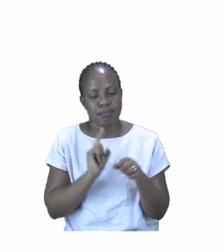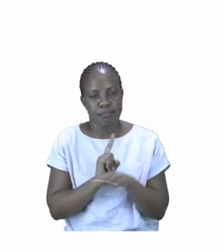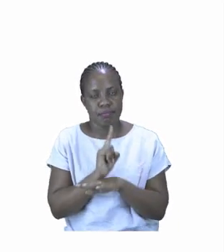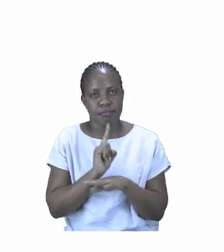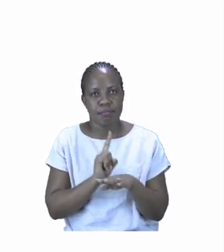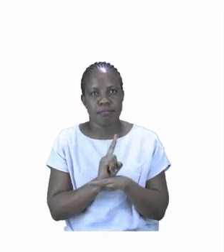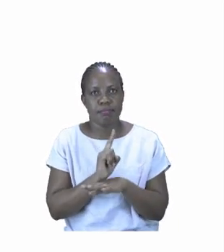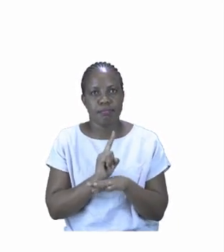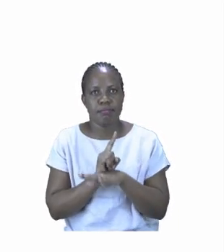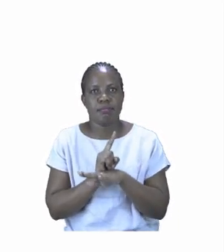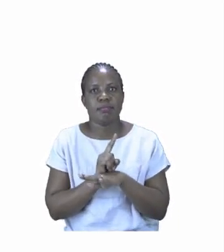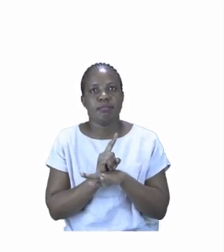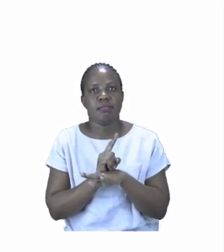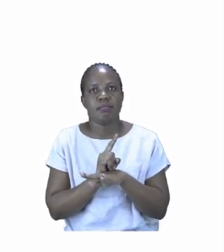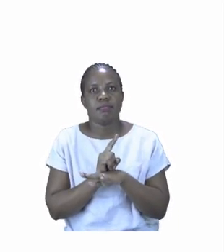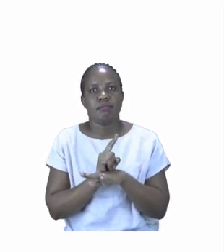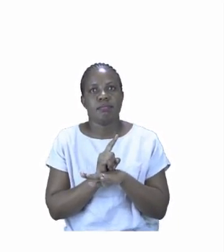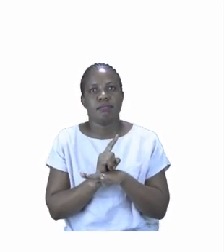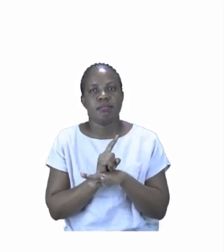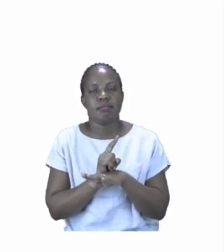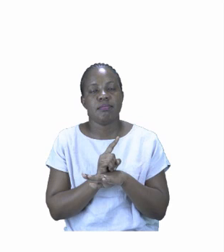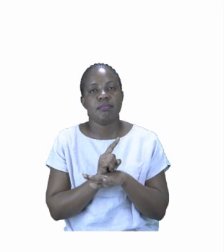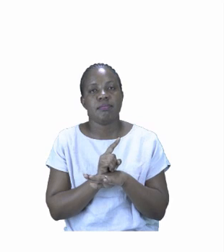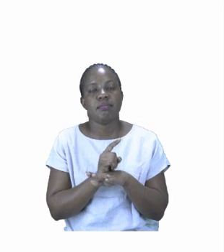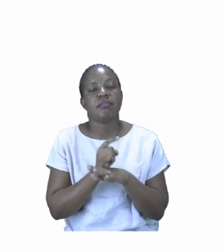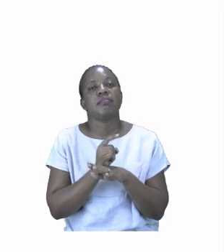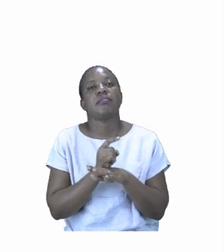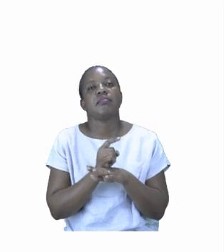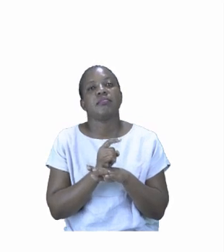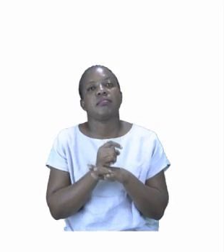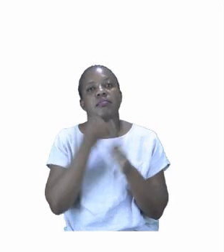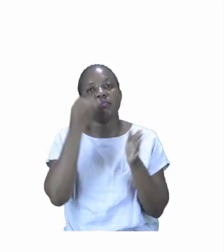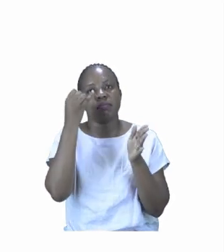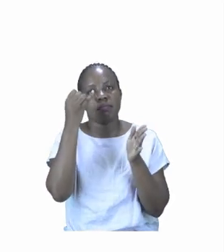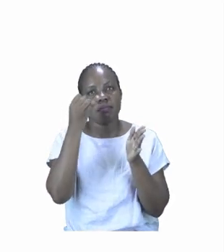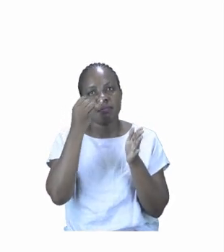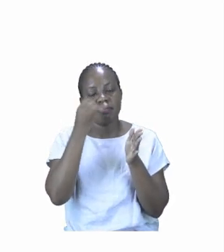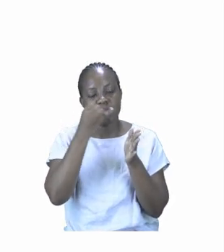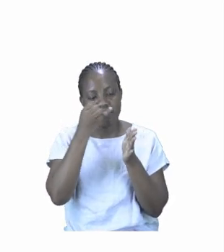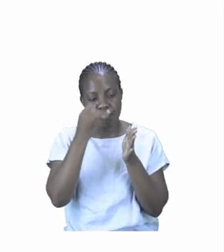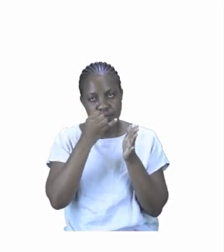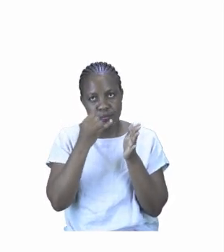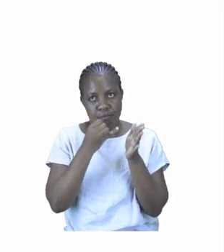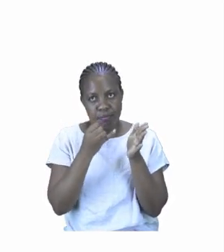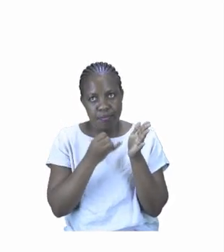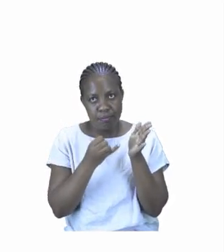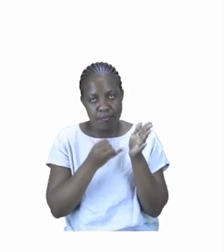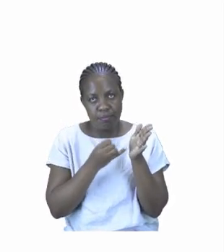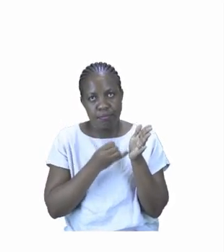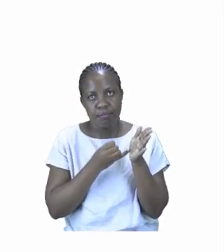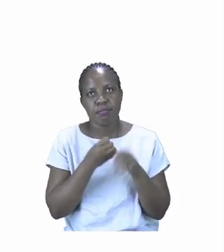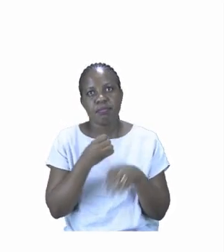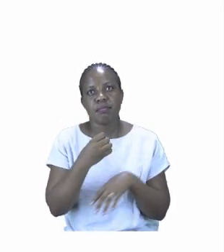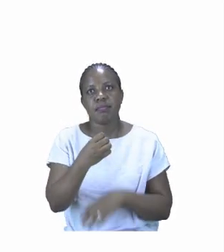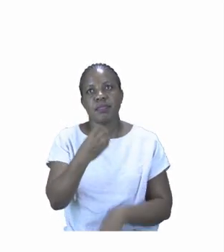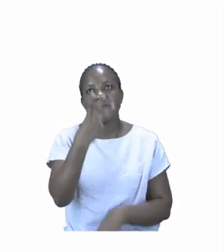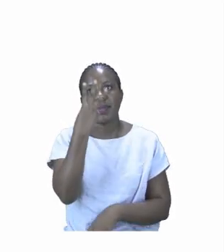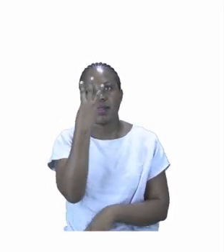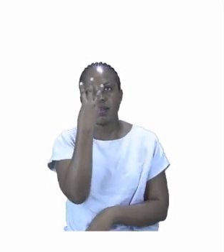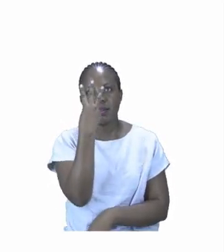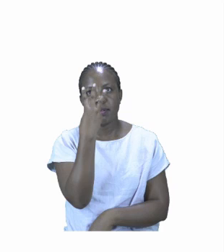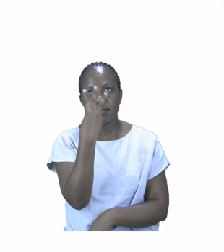is to draw 3 trees next to the